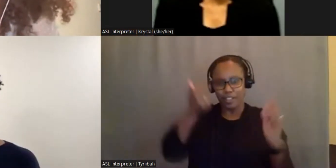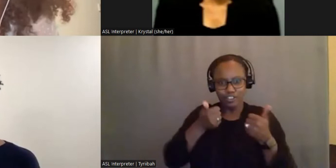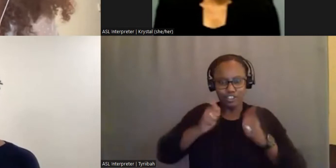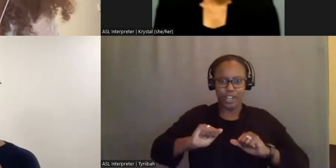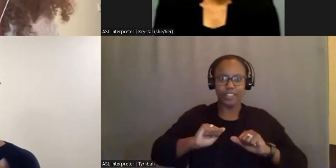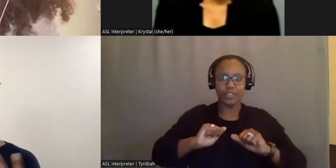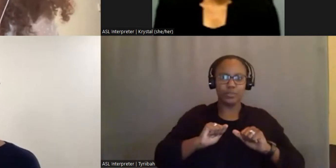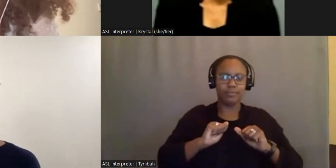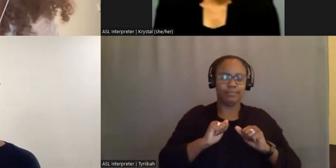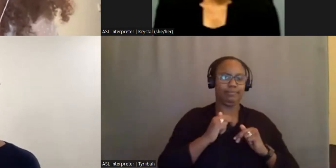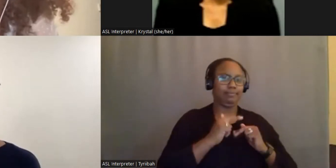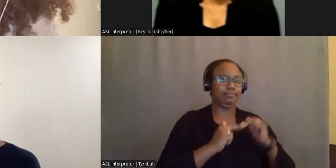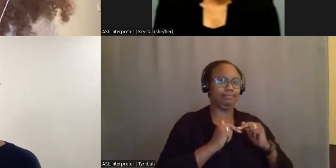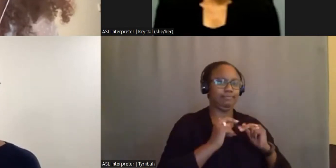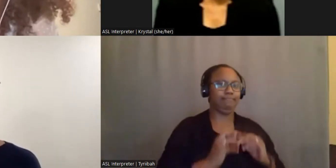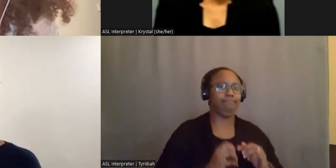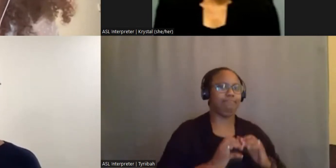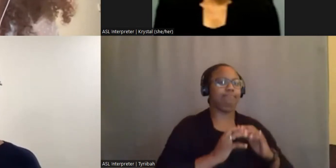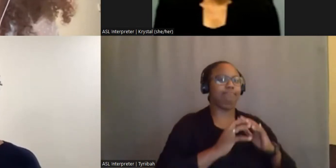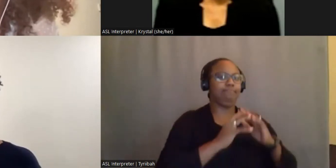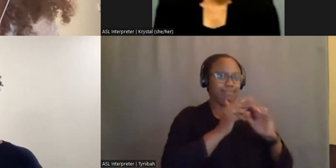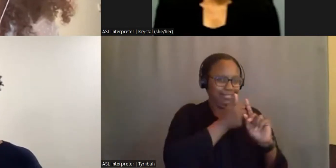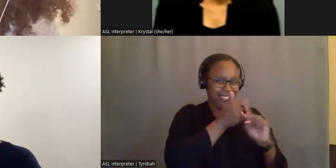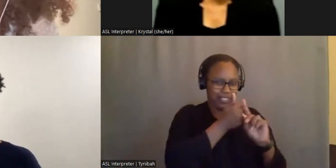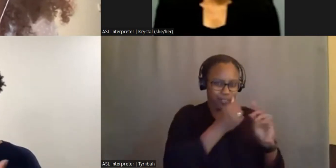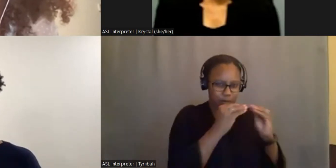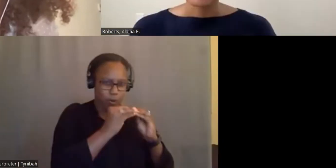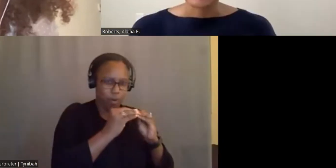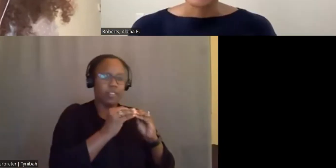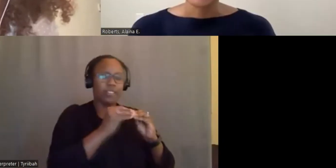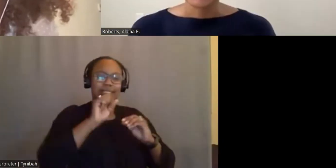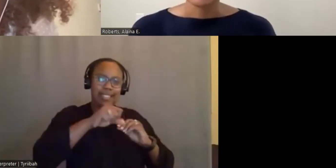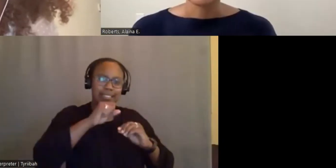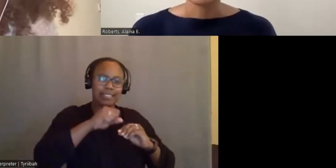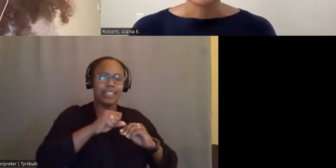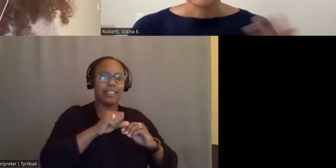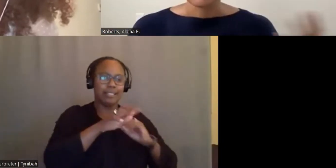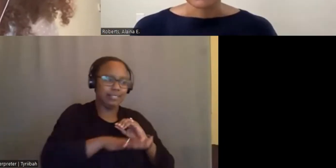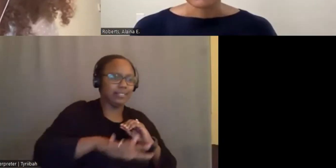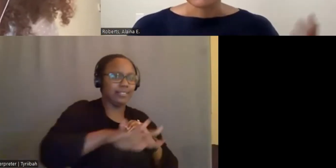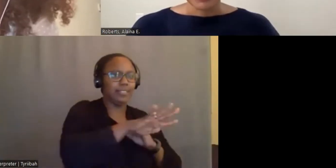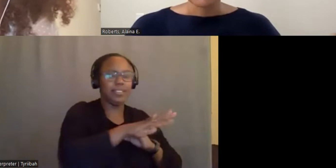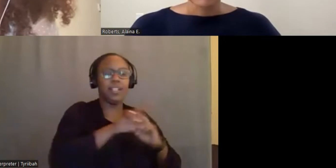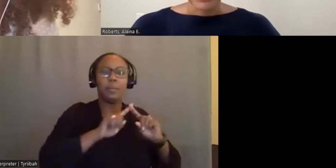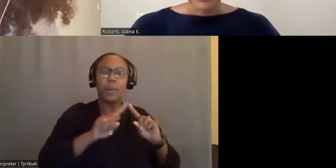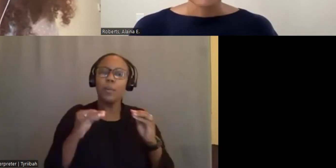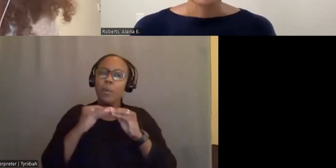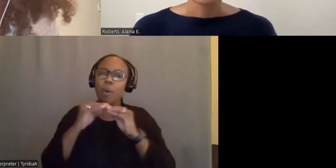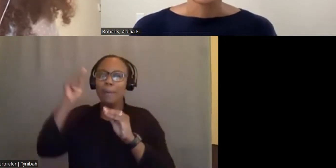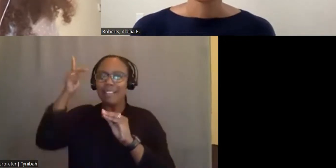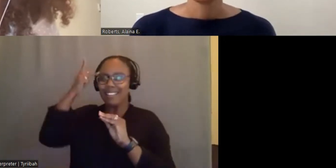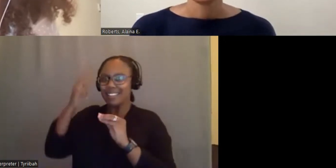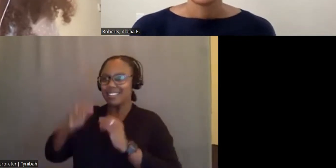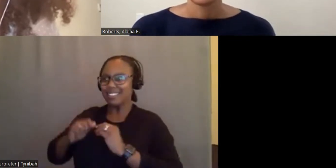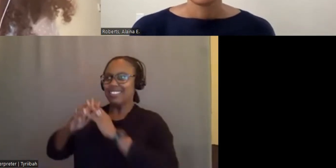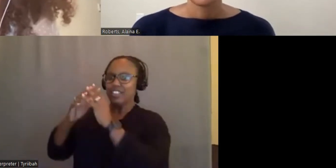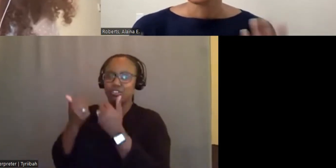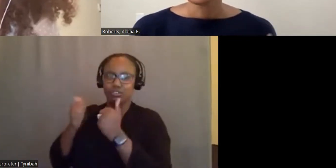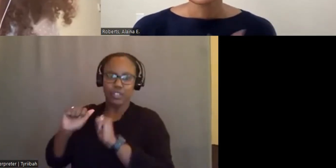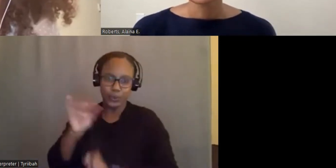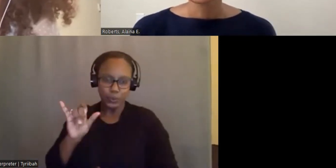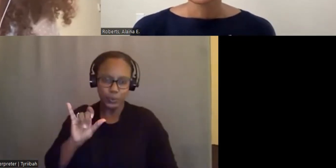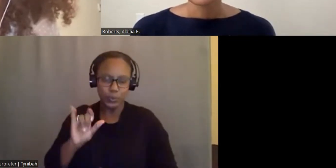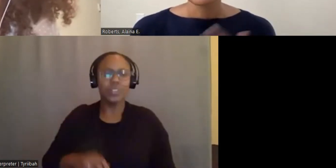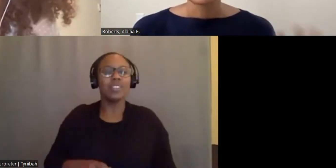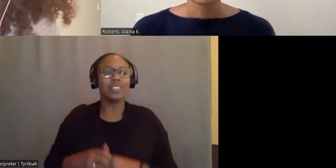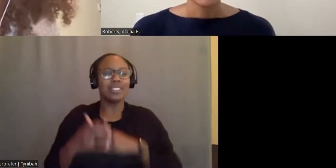railroads, but also politically and trying to really kind of change the nation to encompass new Black citizenry. All